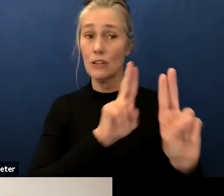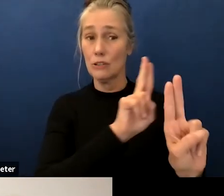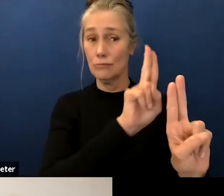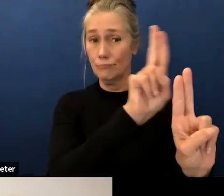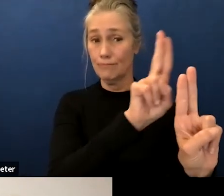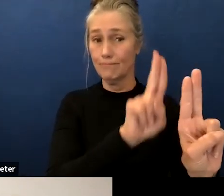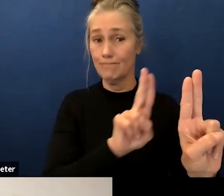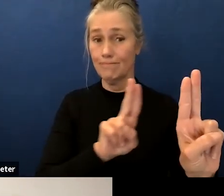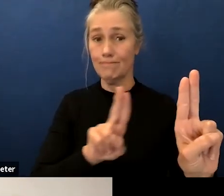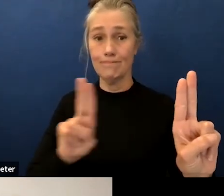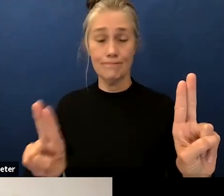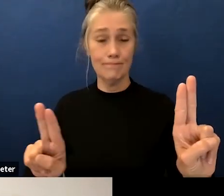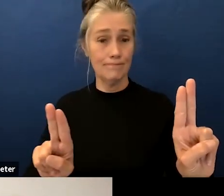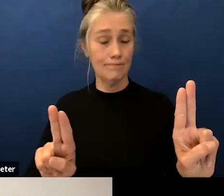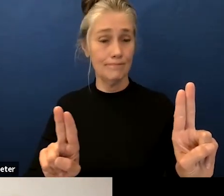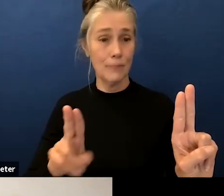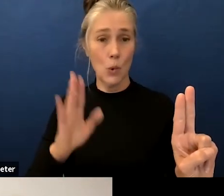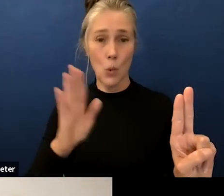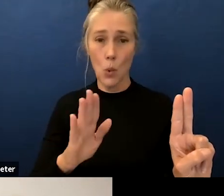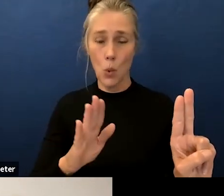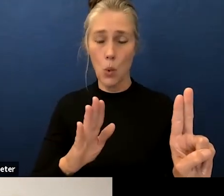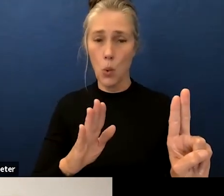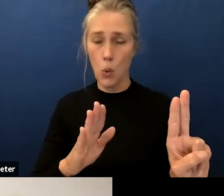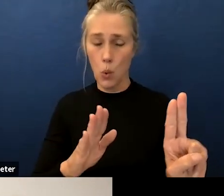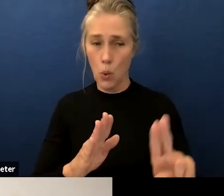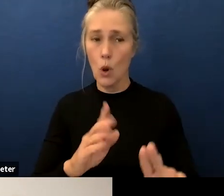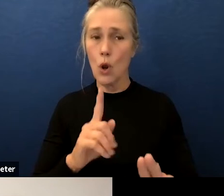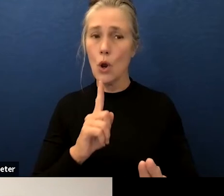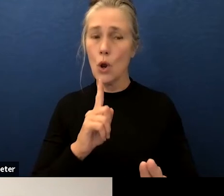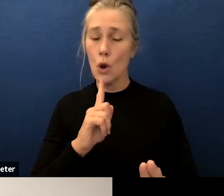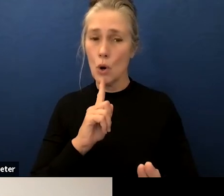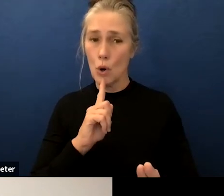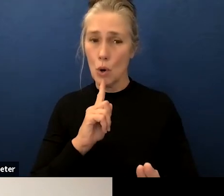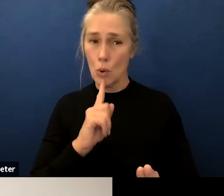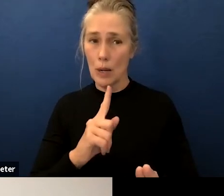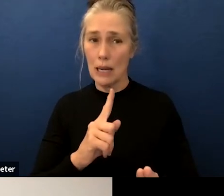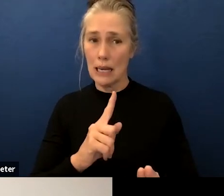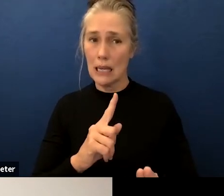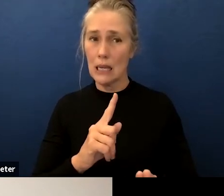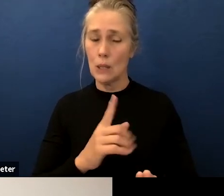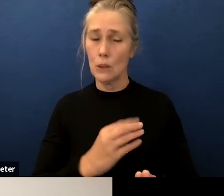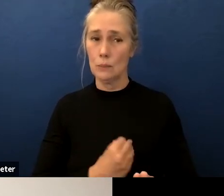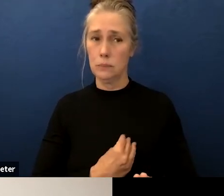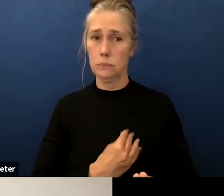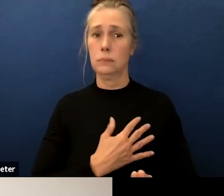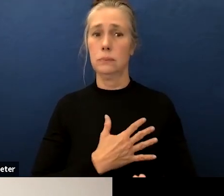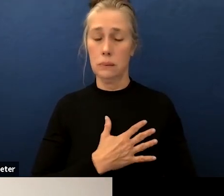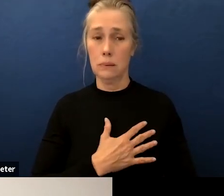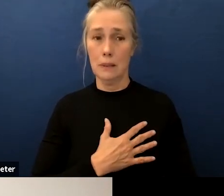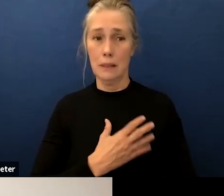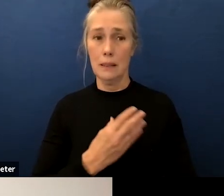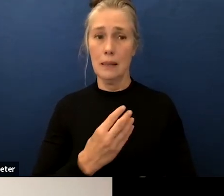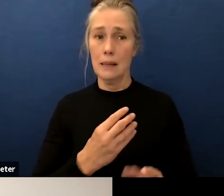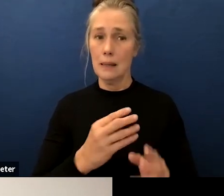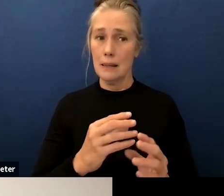the the growth in this area and i want to take the opportunity to call out a specific group not that they're the only